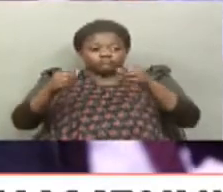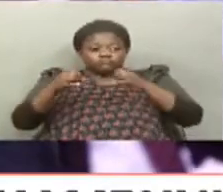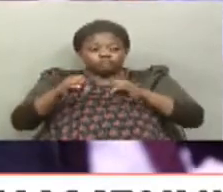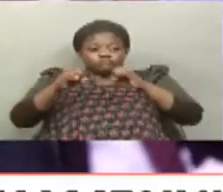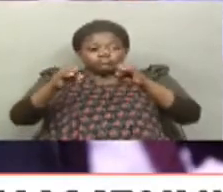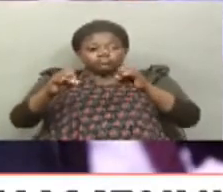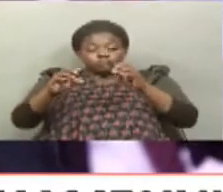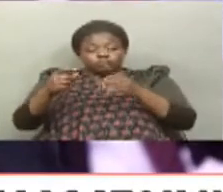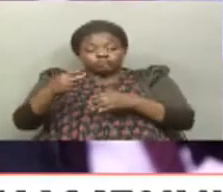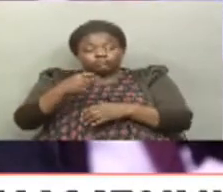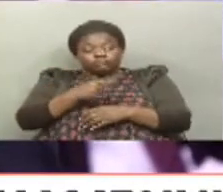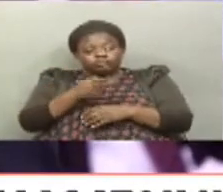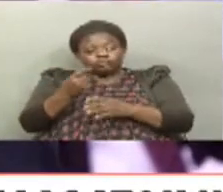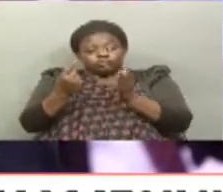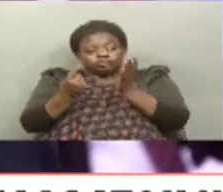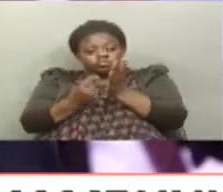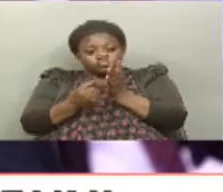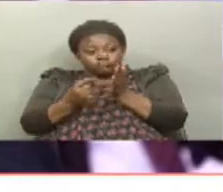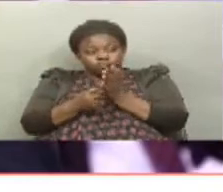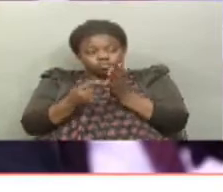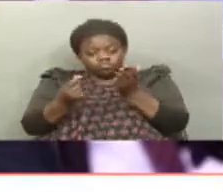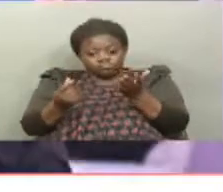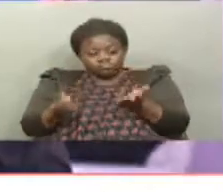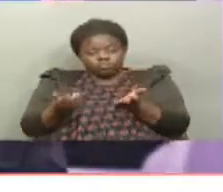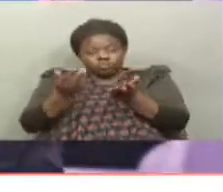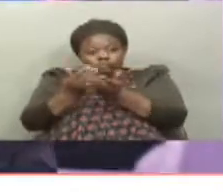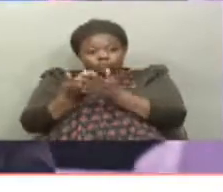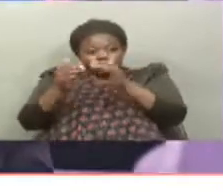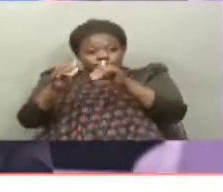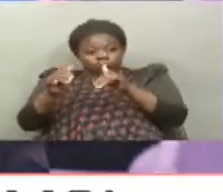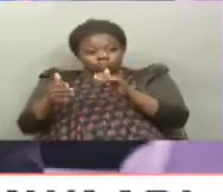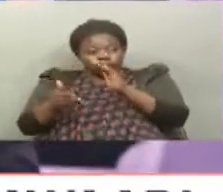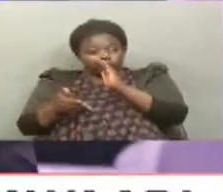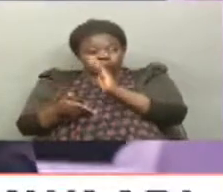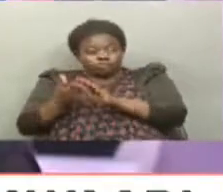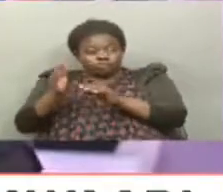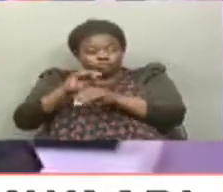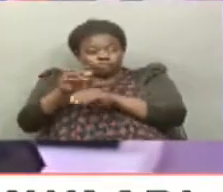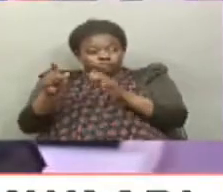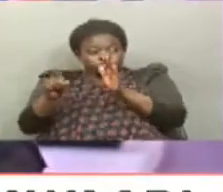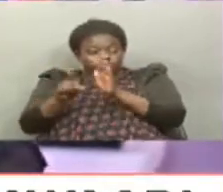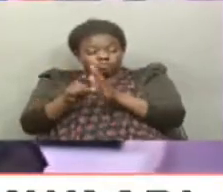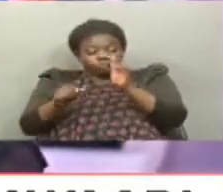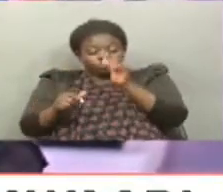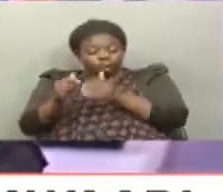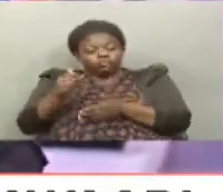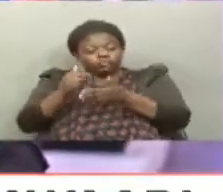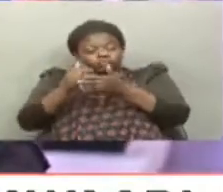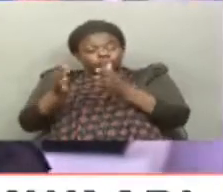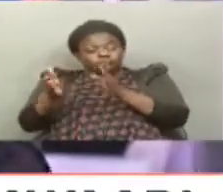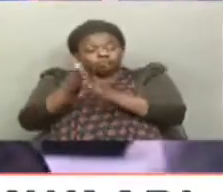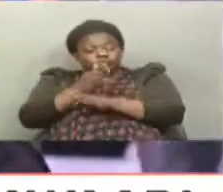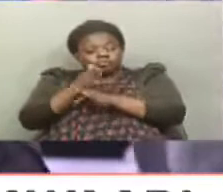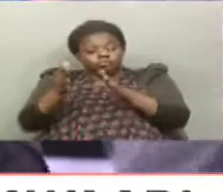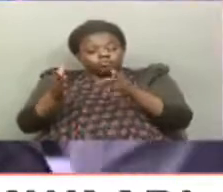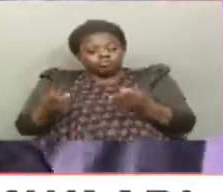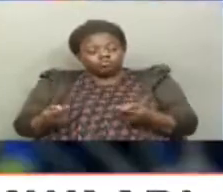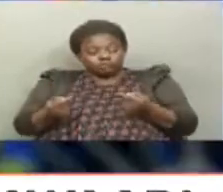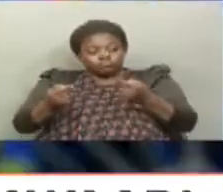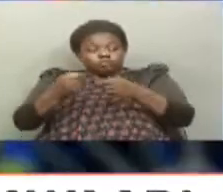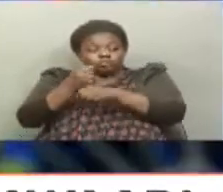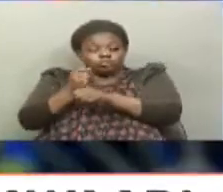Corporate Governance Uganda Geoffrey Kihunguro asabye parliament yangu yokuyiseteeka erigendo kuyambako okulungamya entambuza